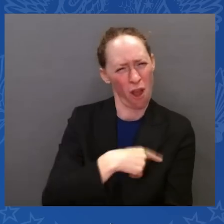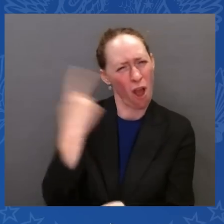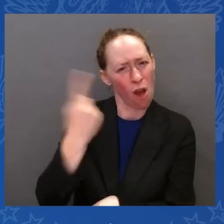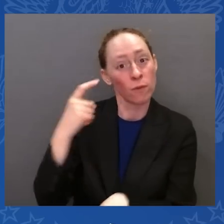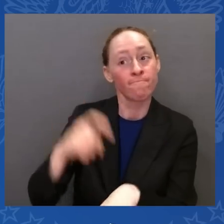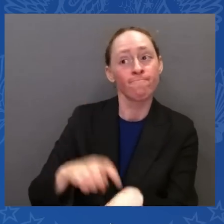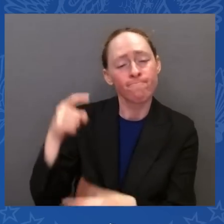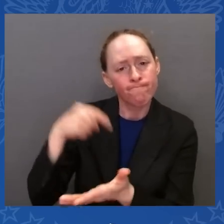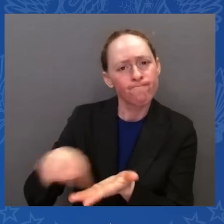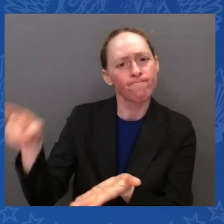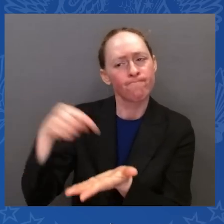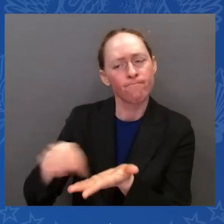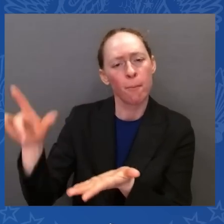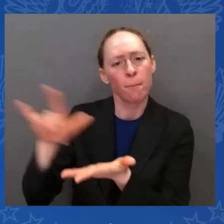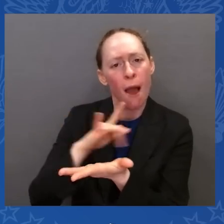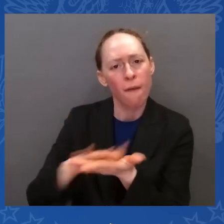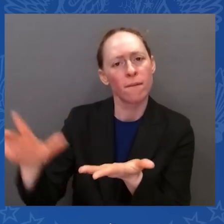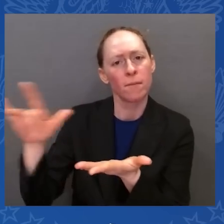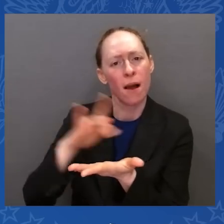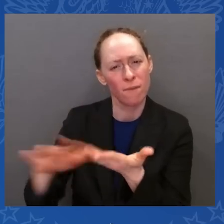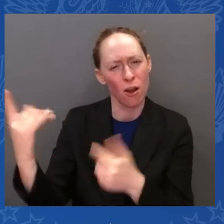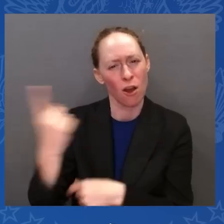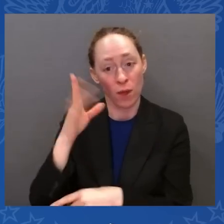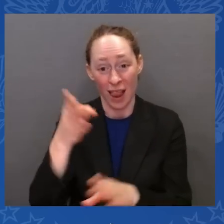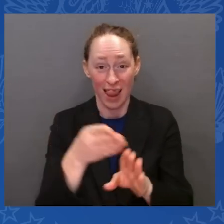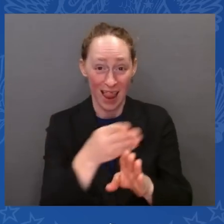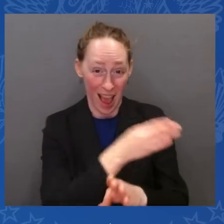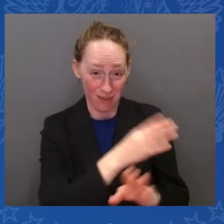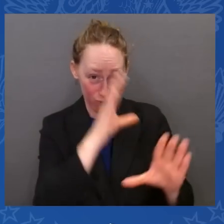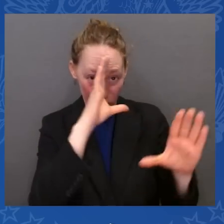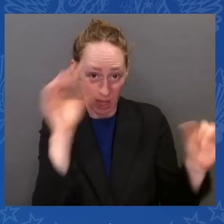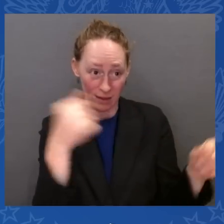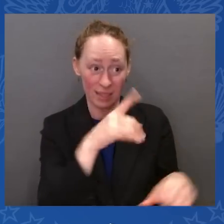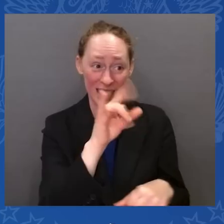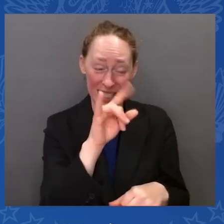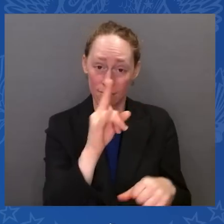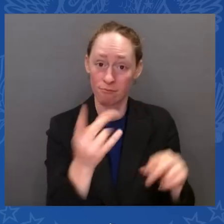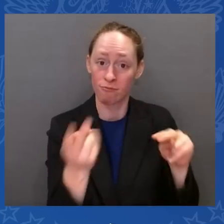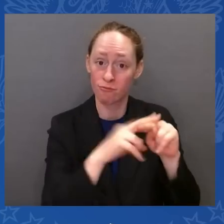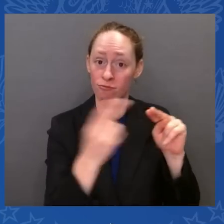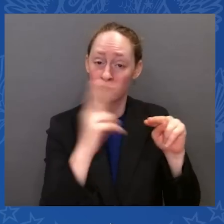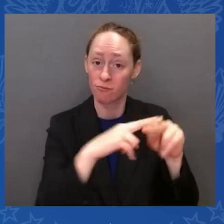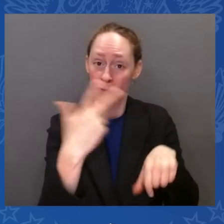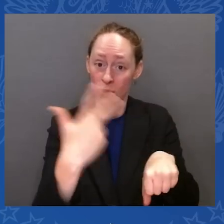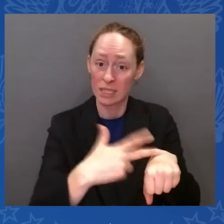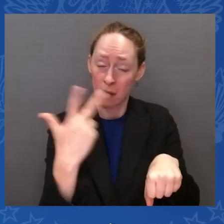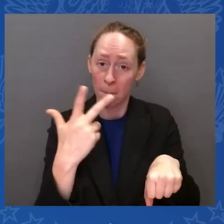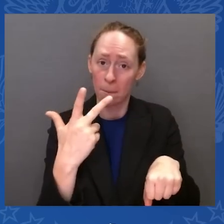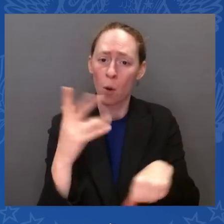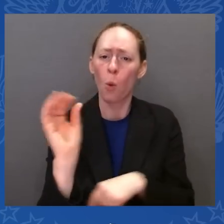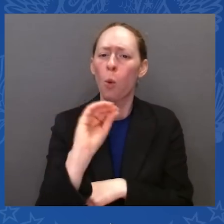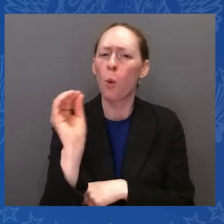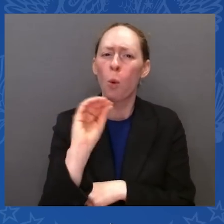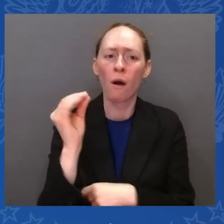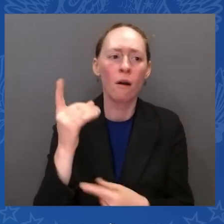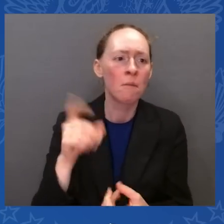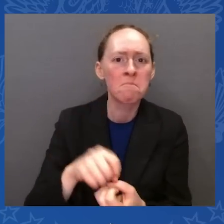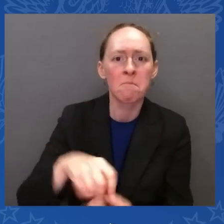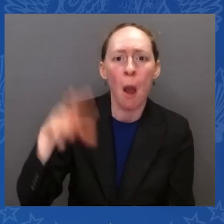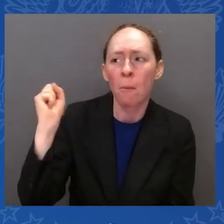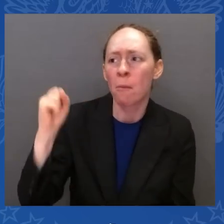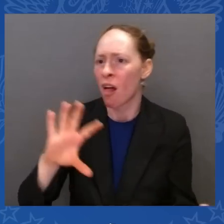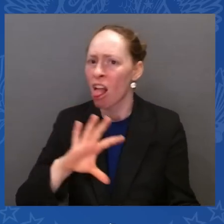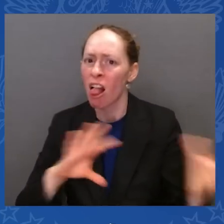is not a deadbeat nation. We pay our bills, and avoiding default is a basic duty of the United States